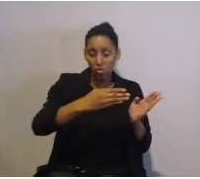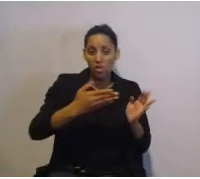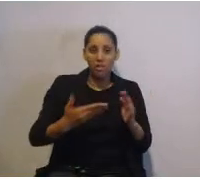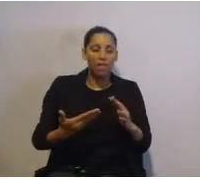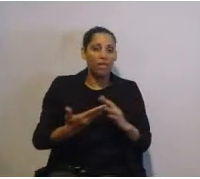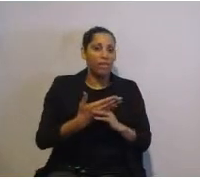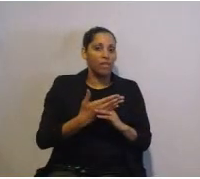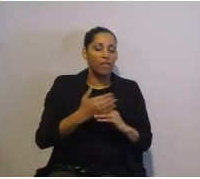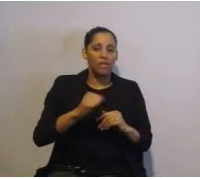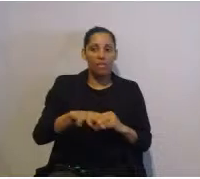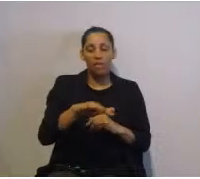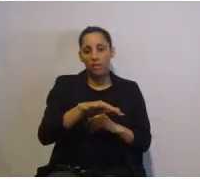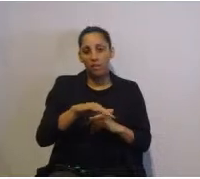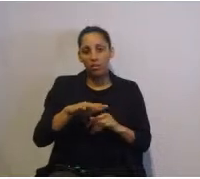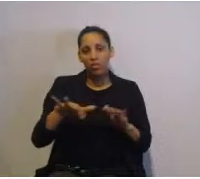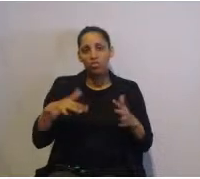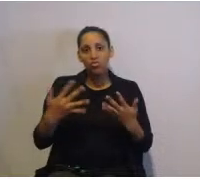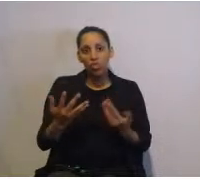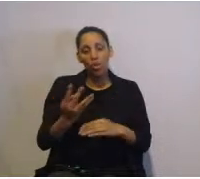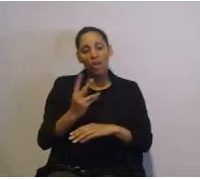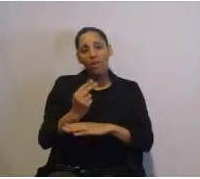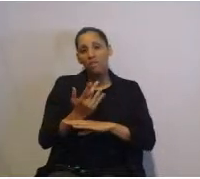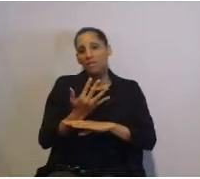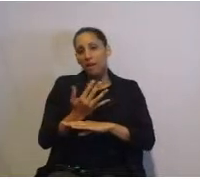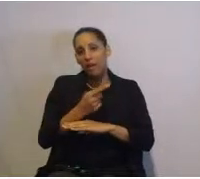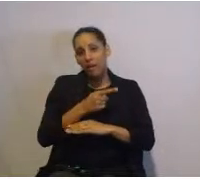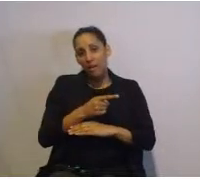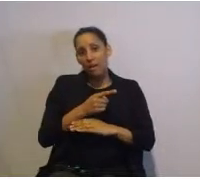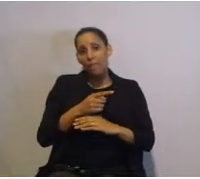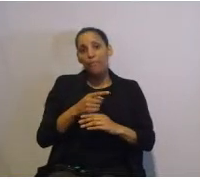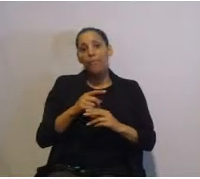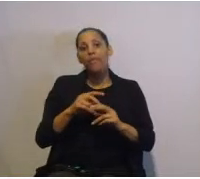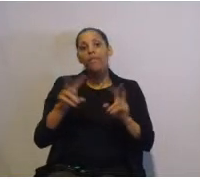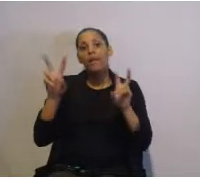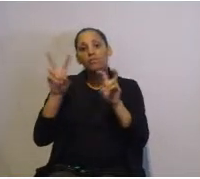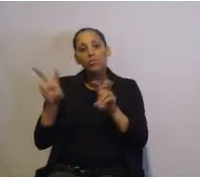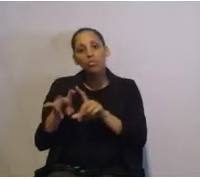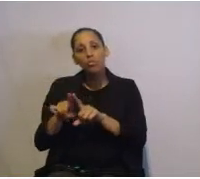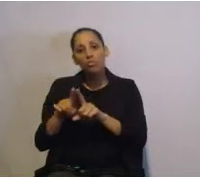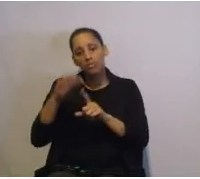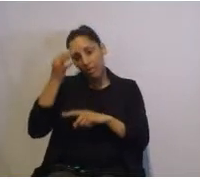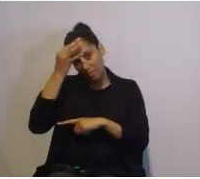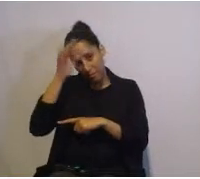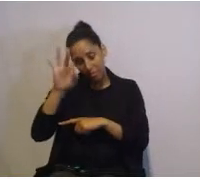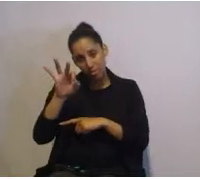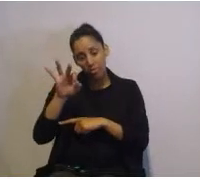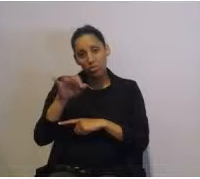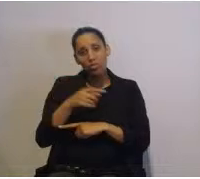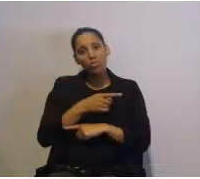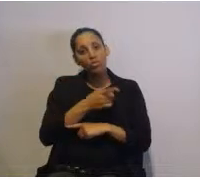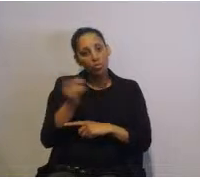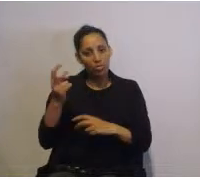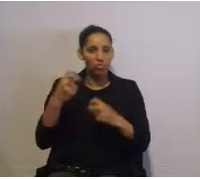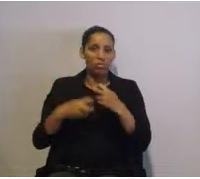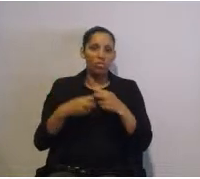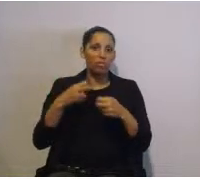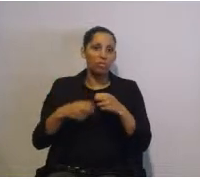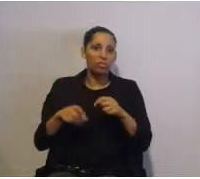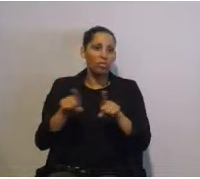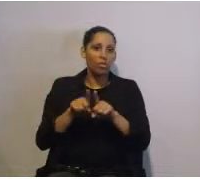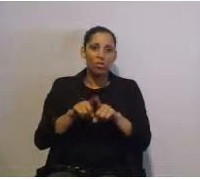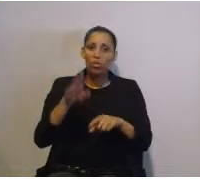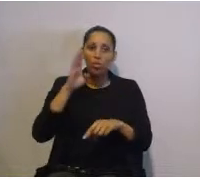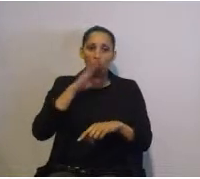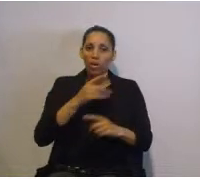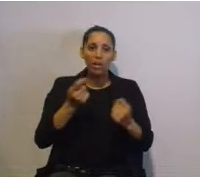area. Message to NASA, ESCOM and the government, you are the problem and you have little or no time to